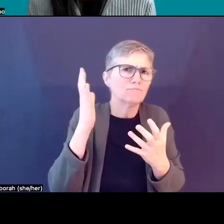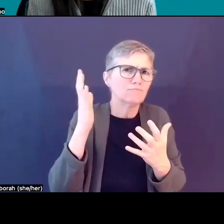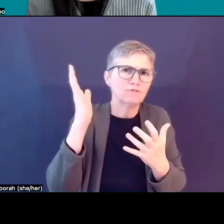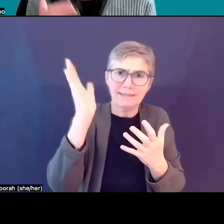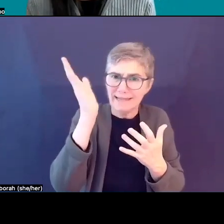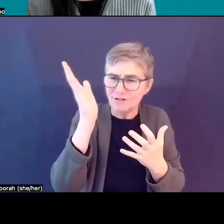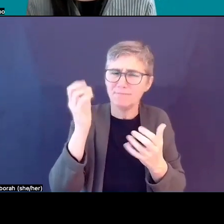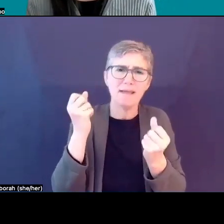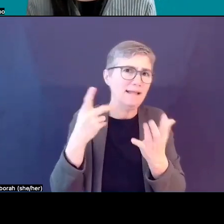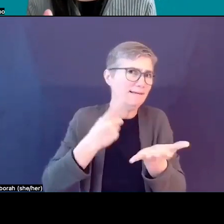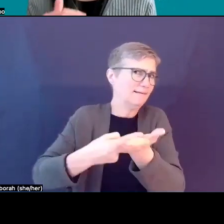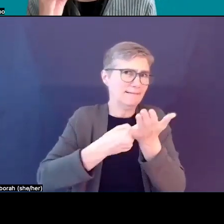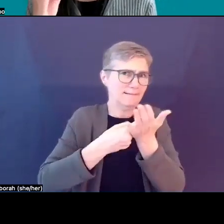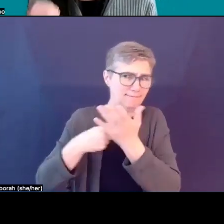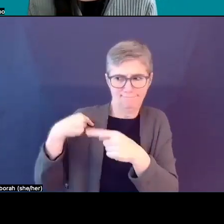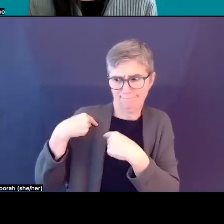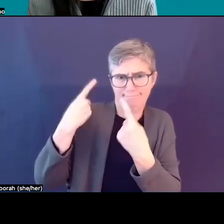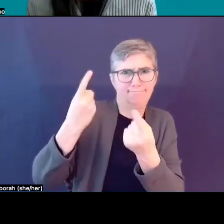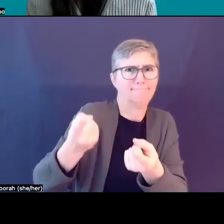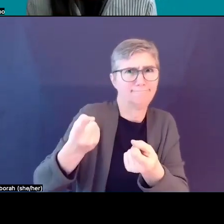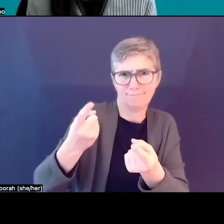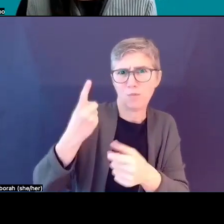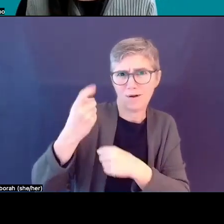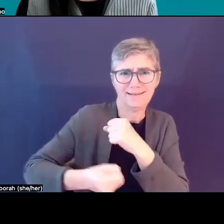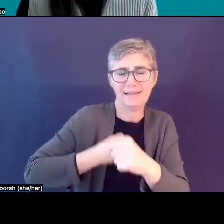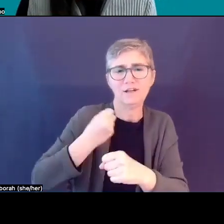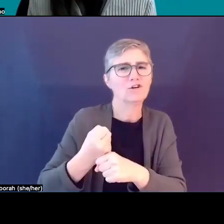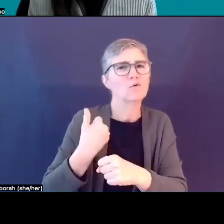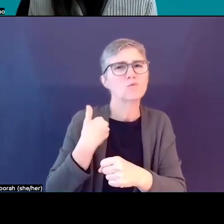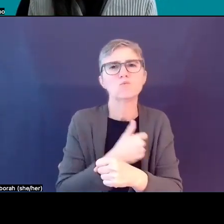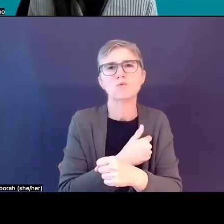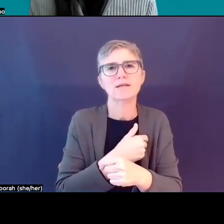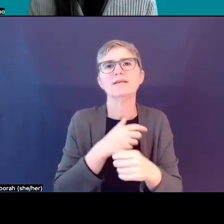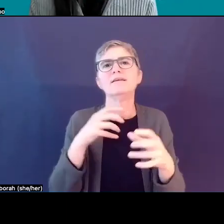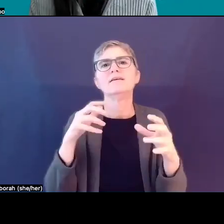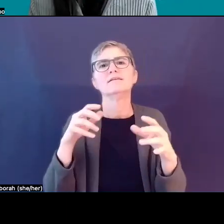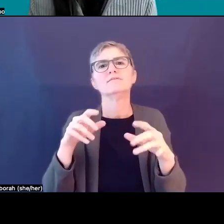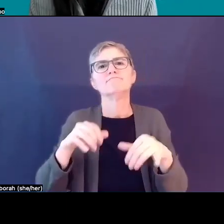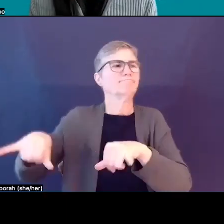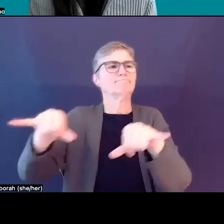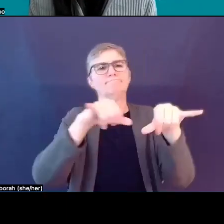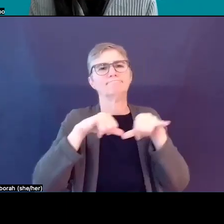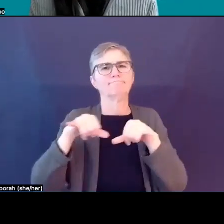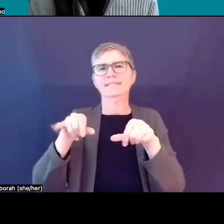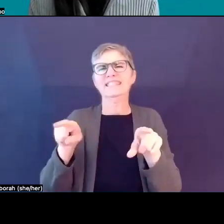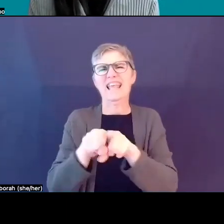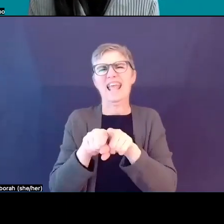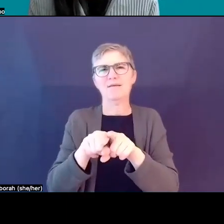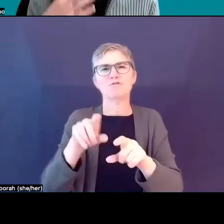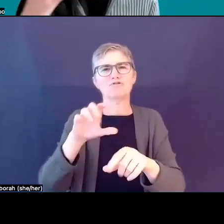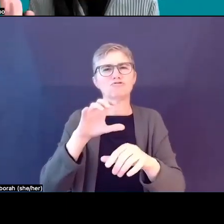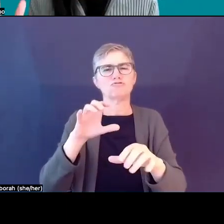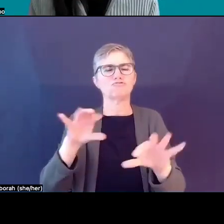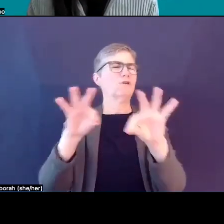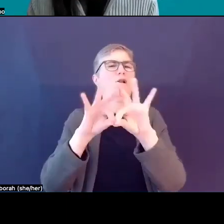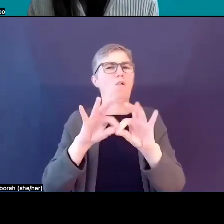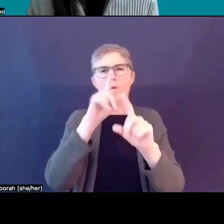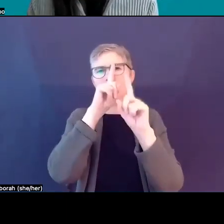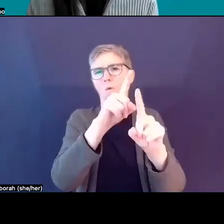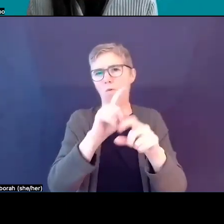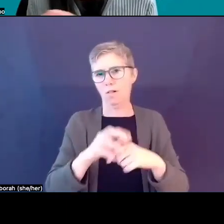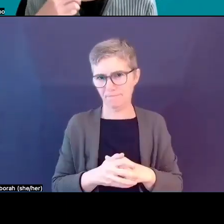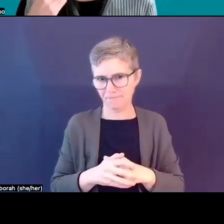shaped and aligned on the same mission critical goal. Next slide. This is